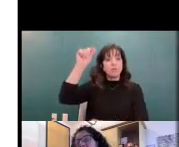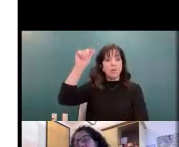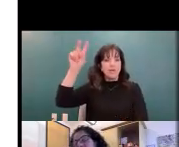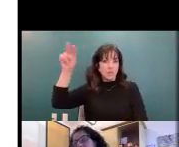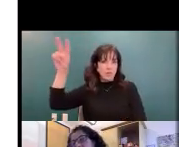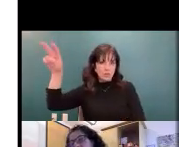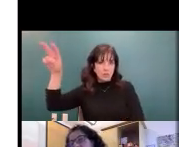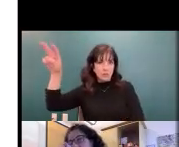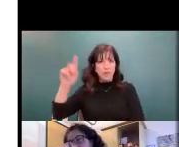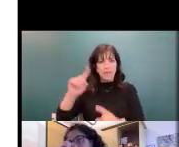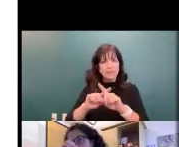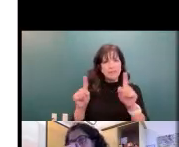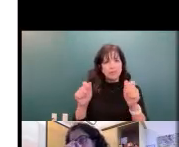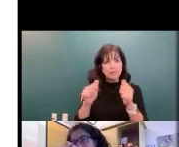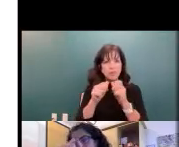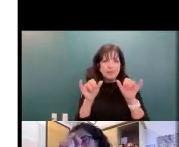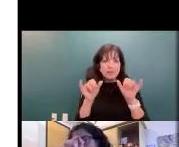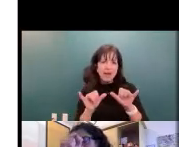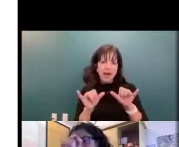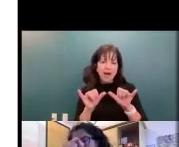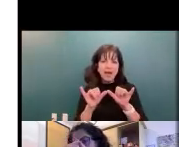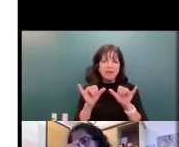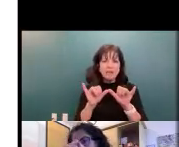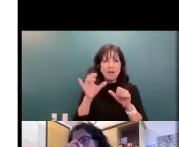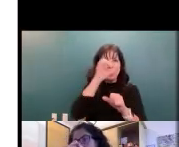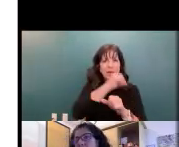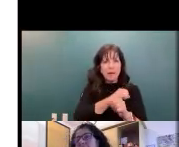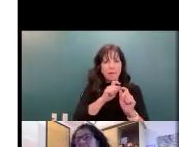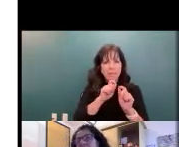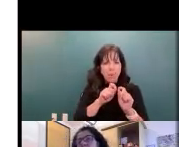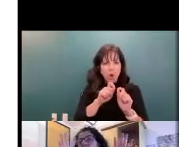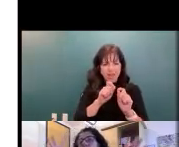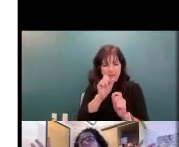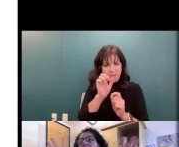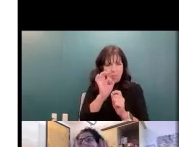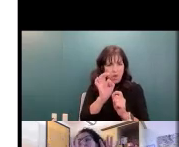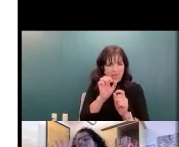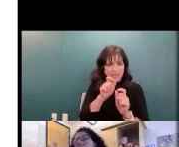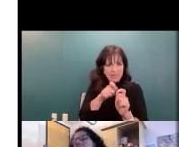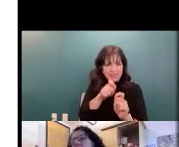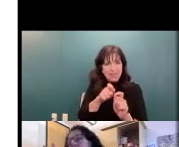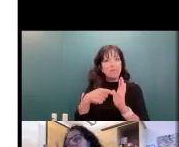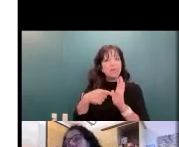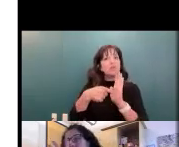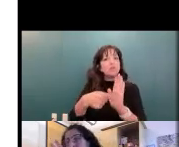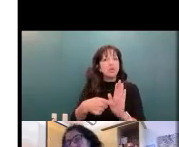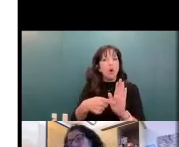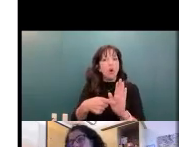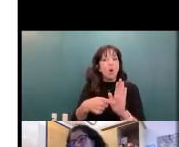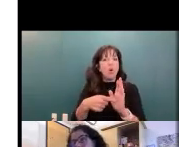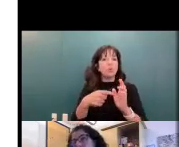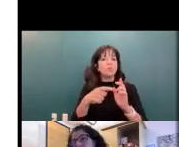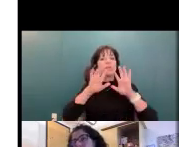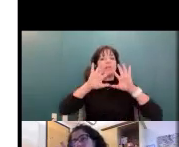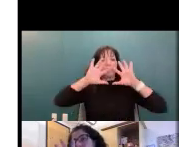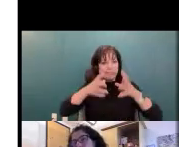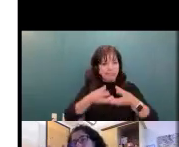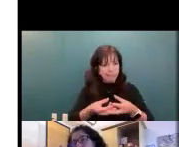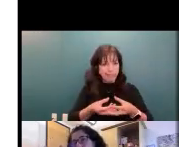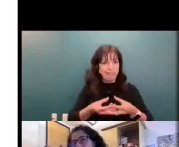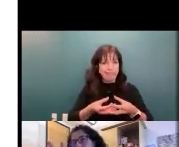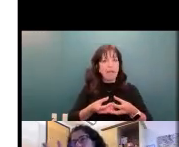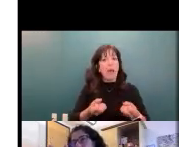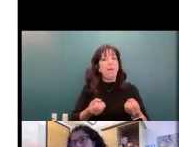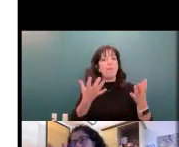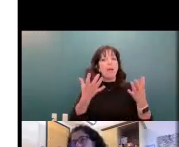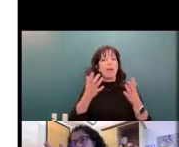This differences in the size of the point estimate itself reflects the underlying population of